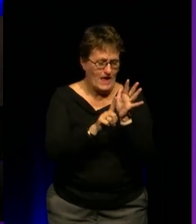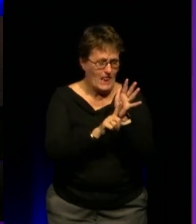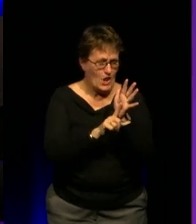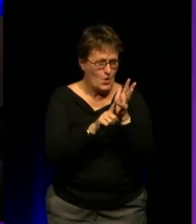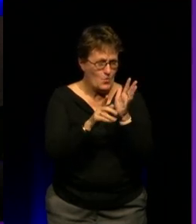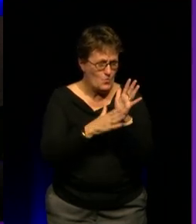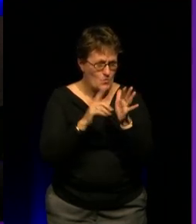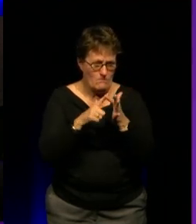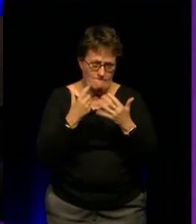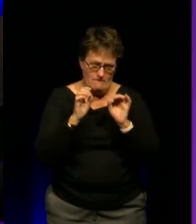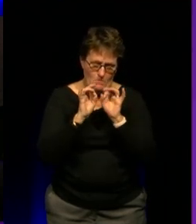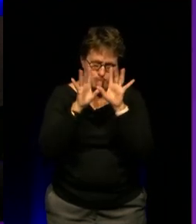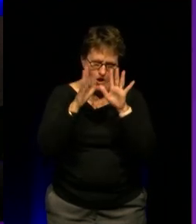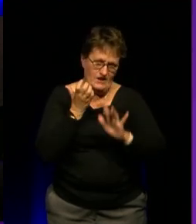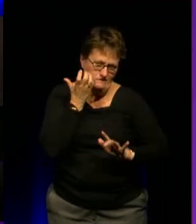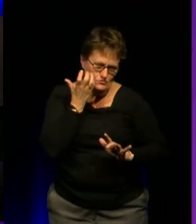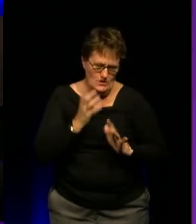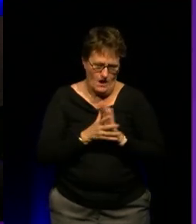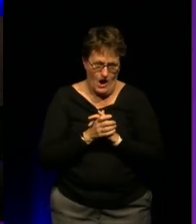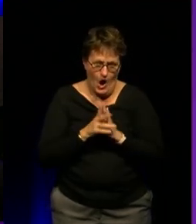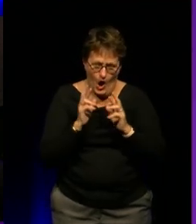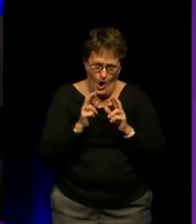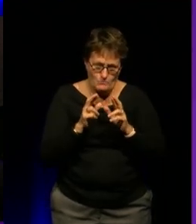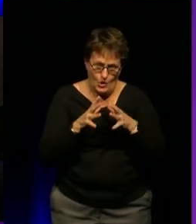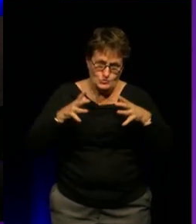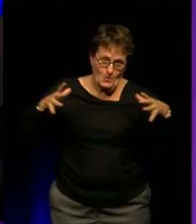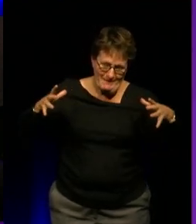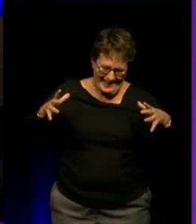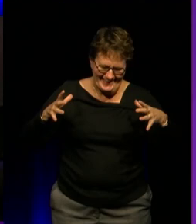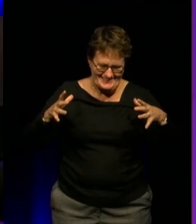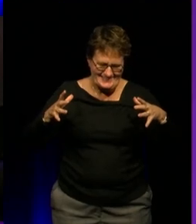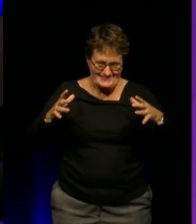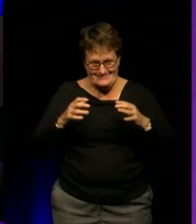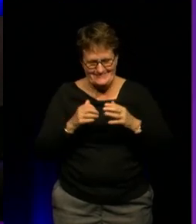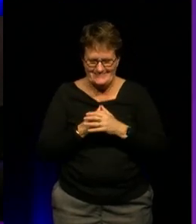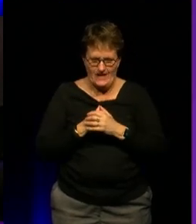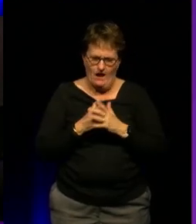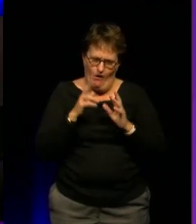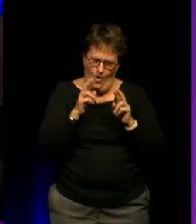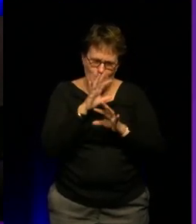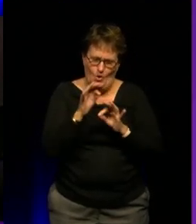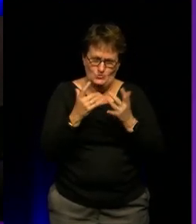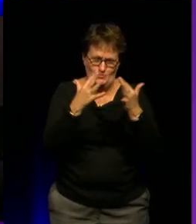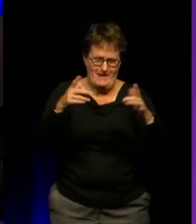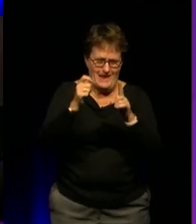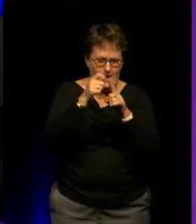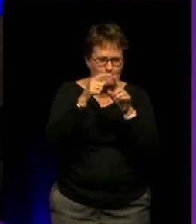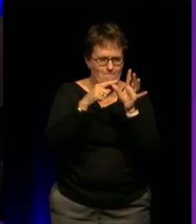is a very bright one, although I do hope we don't get too many more pandemics, quite frankly. That's a bit of a